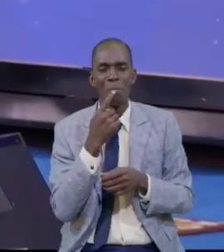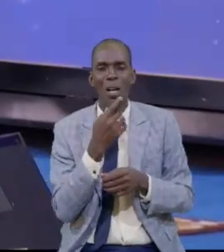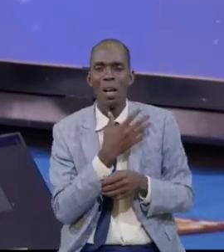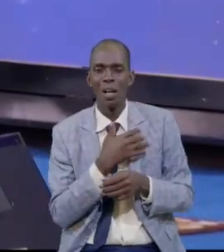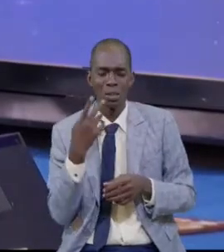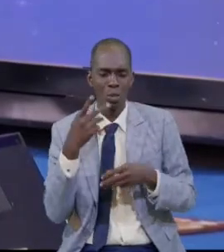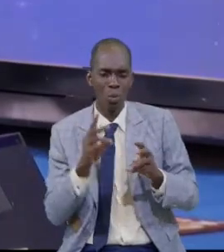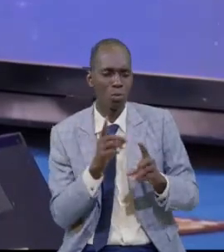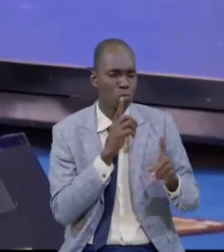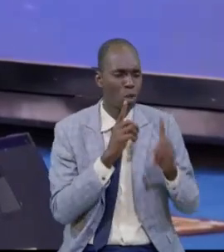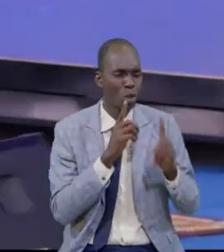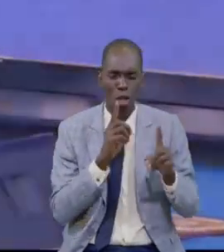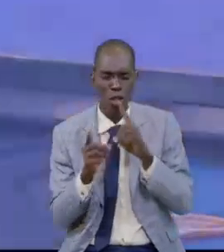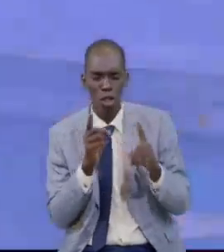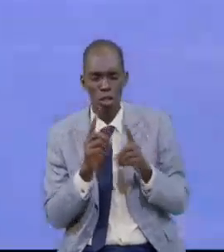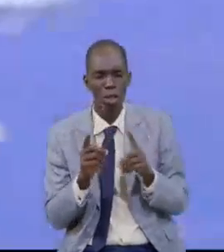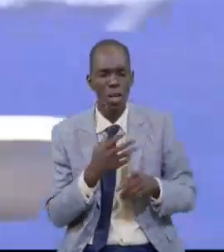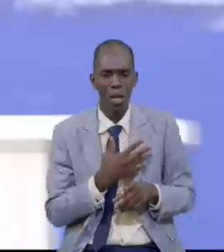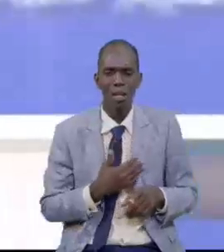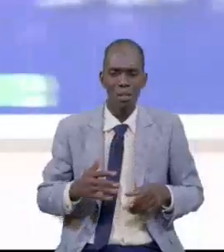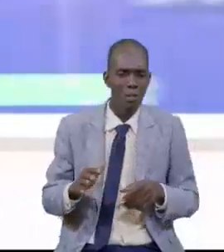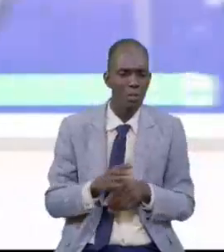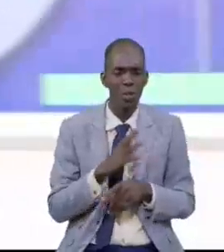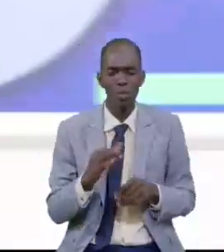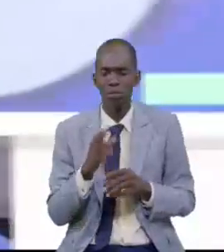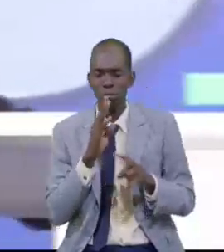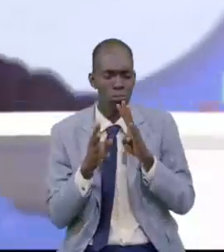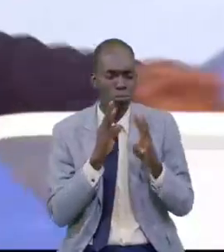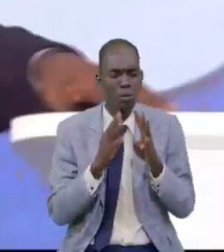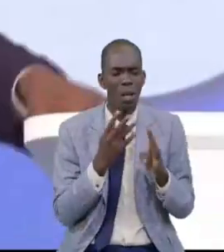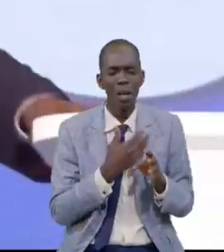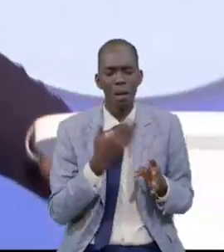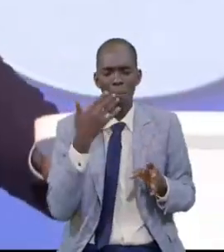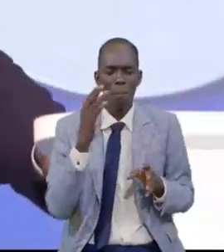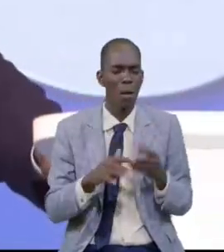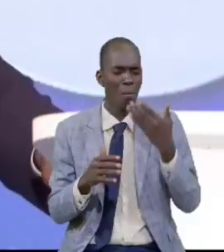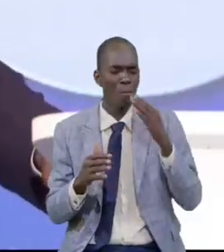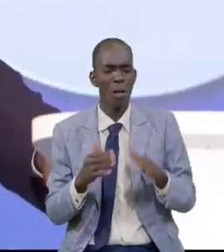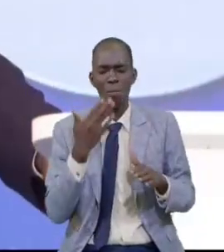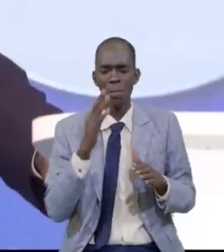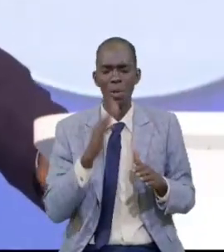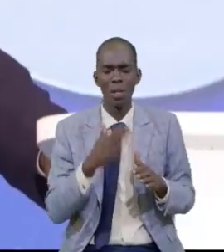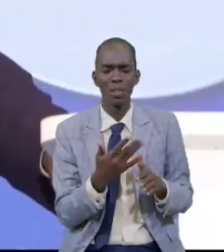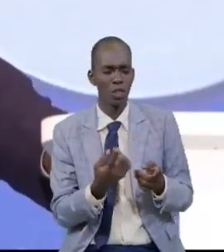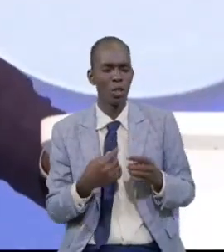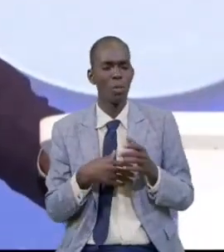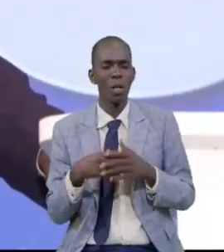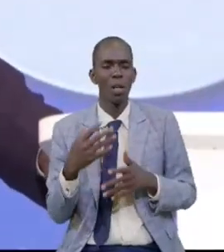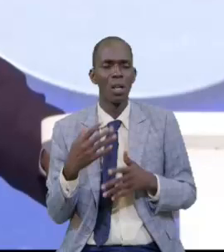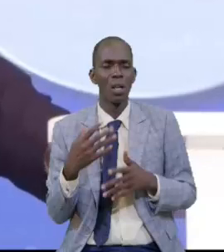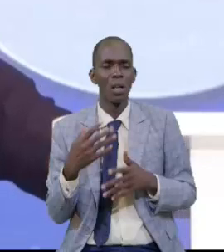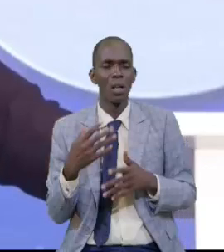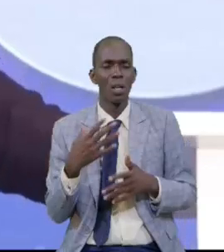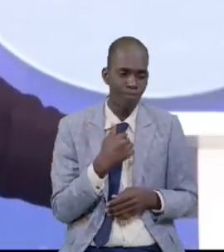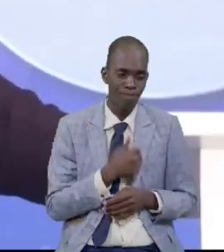it's saliva with bacteria is coming to that food. I say, why don't you stop talking while you're bringing my